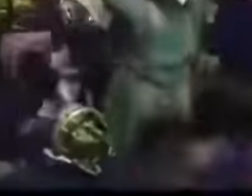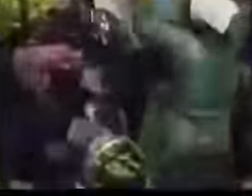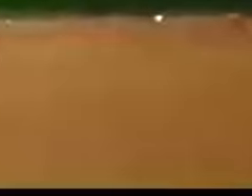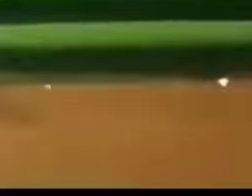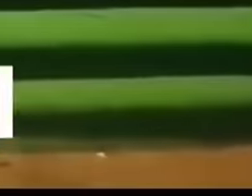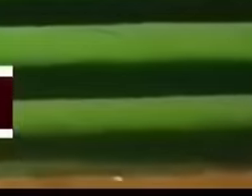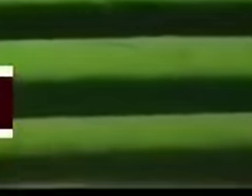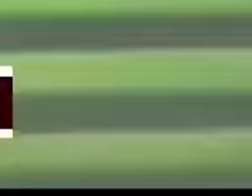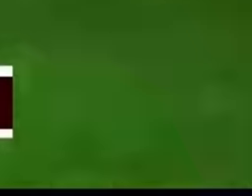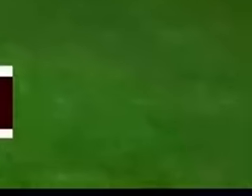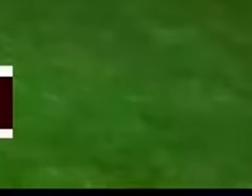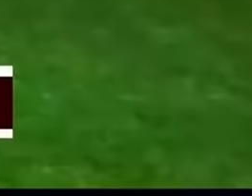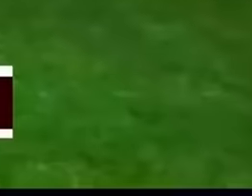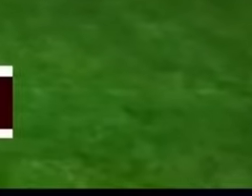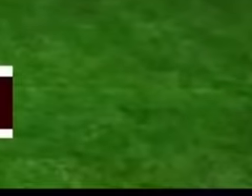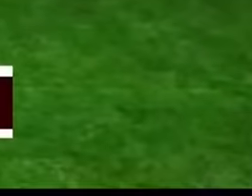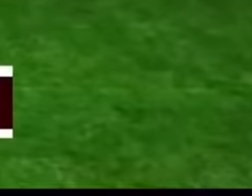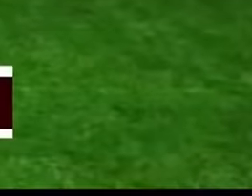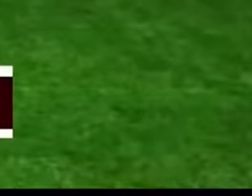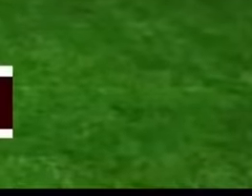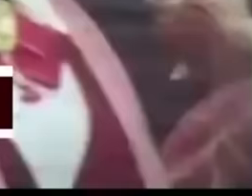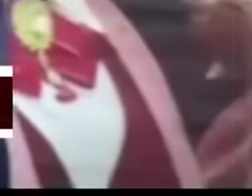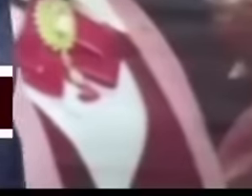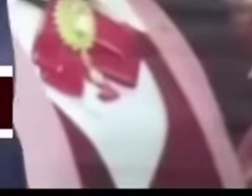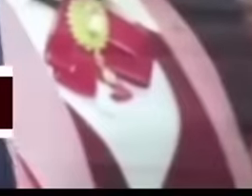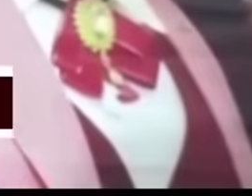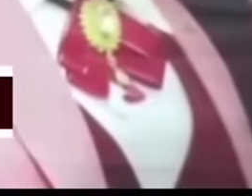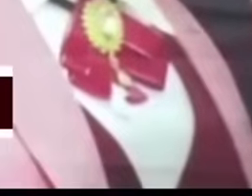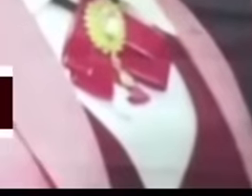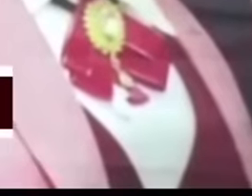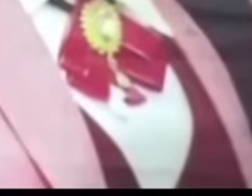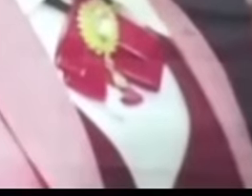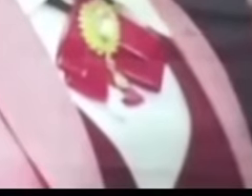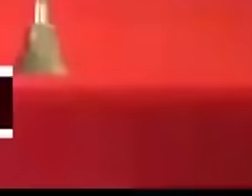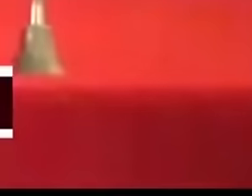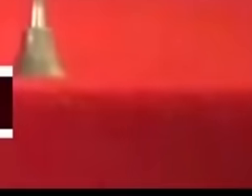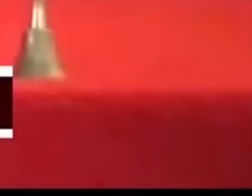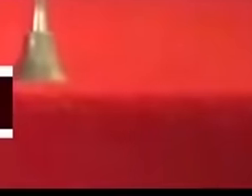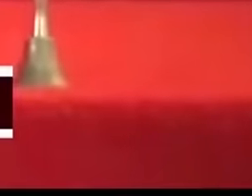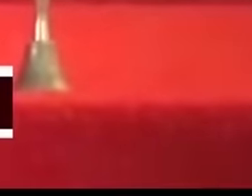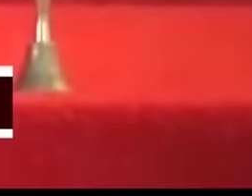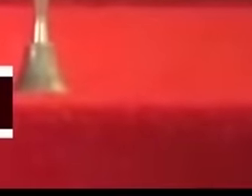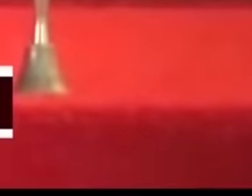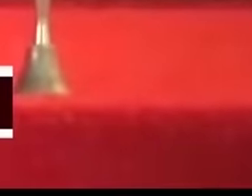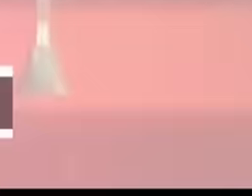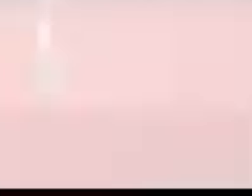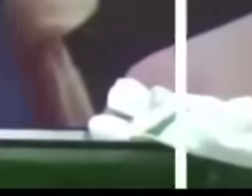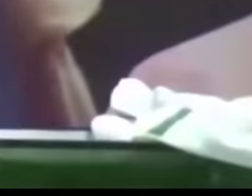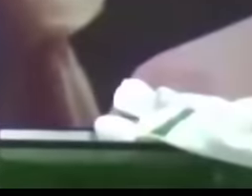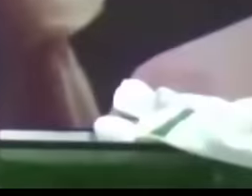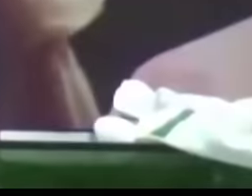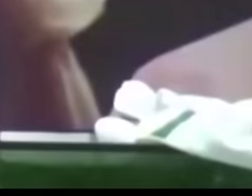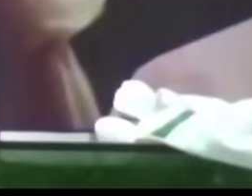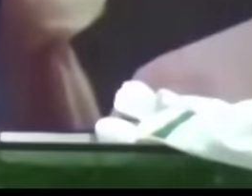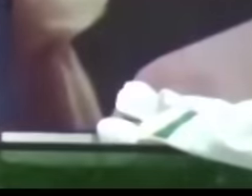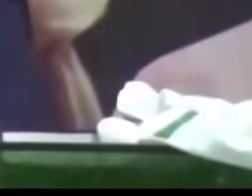dura iwo na igbare iro se Olorun alaye this eminence apostle Dr. Samuel Mustafa JP ati prophetess Eunice Mustafa baba